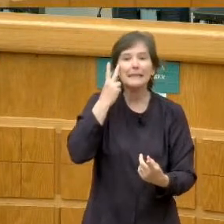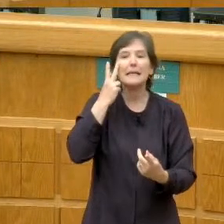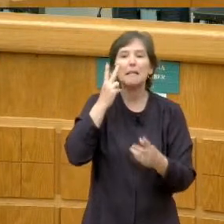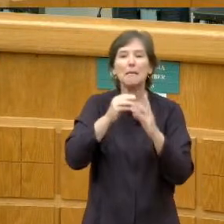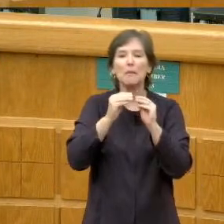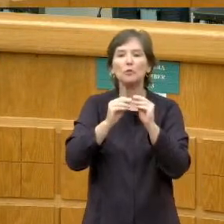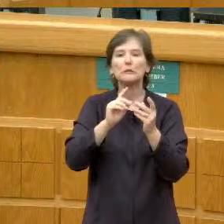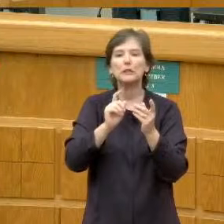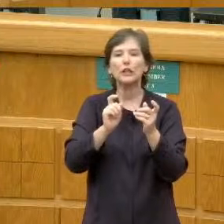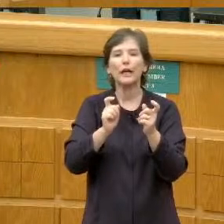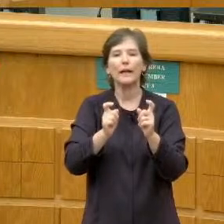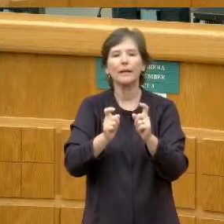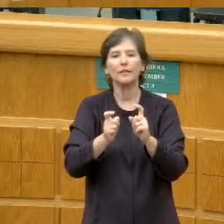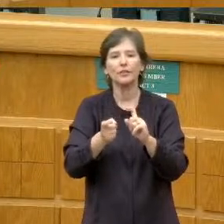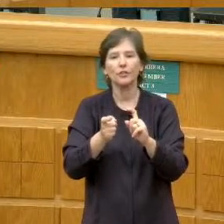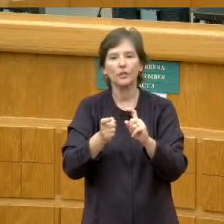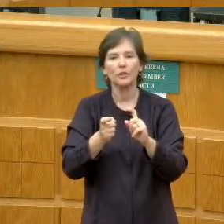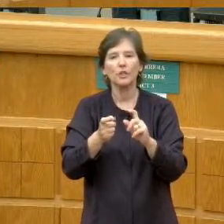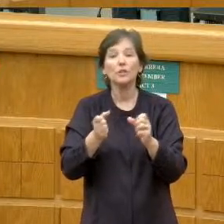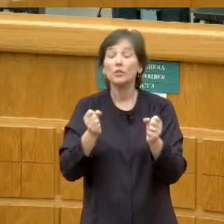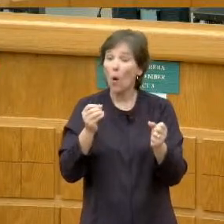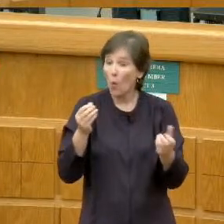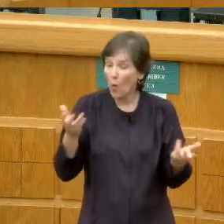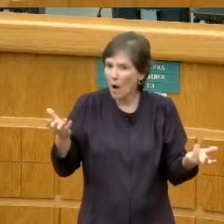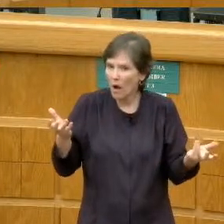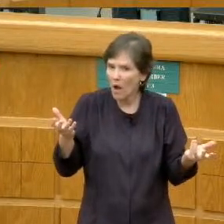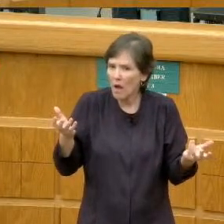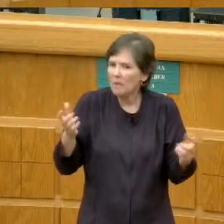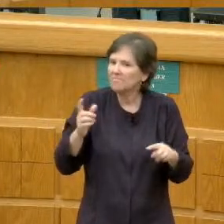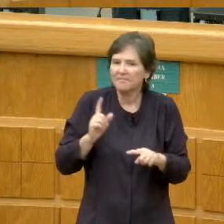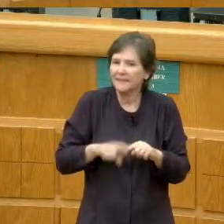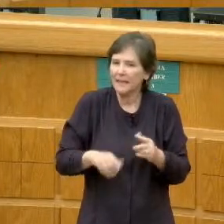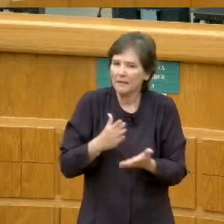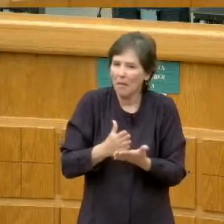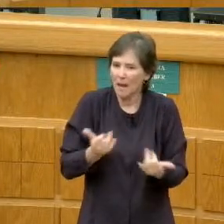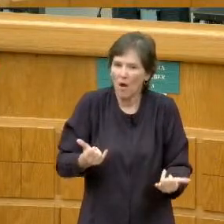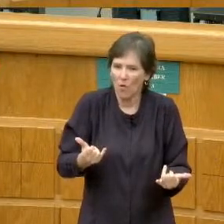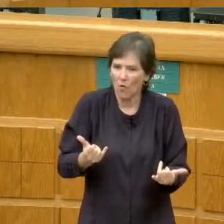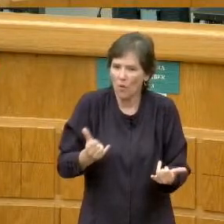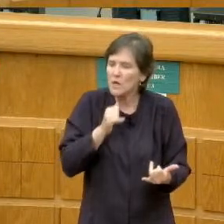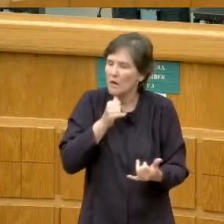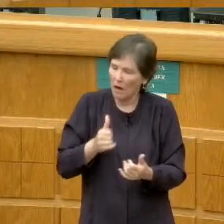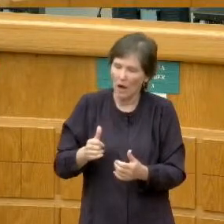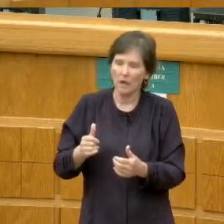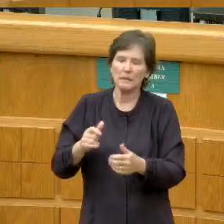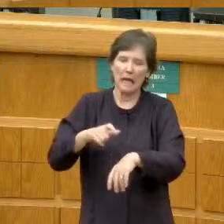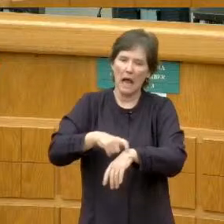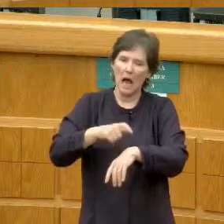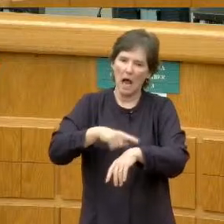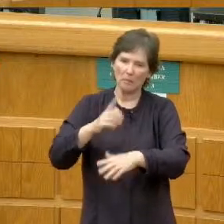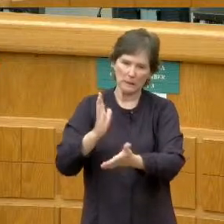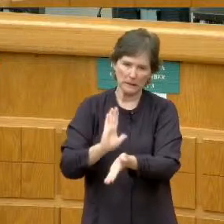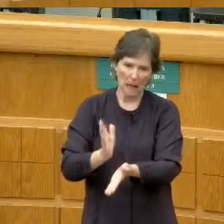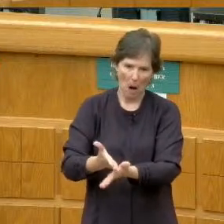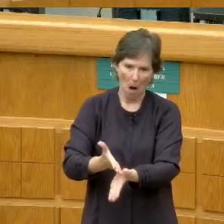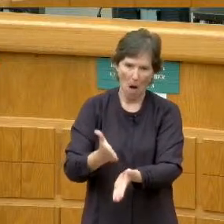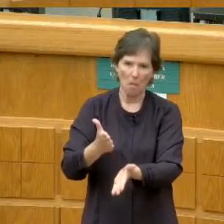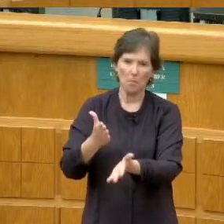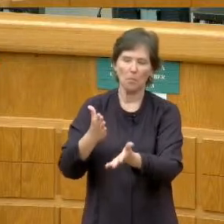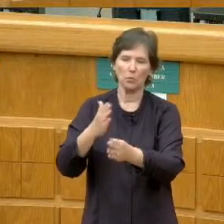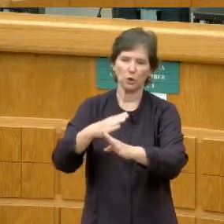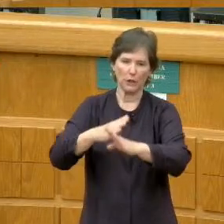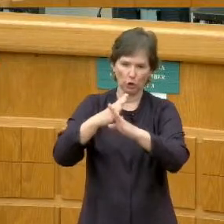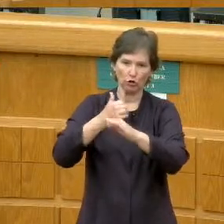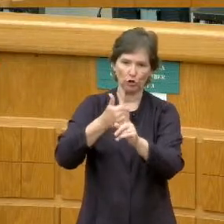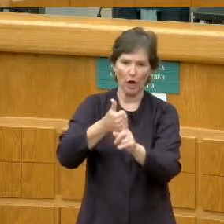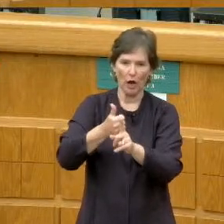We can't stop now. We're not at that point yet. But I have consulted with Director Rodriguez